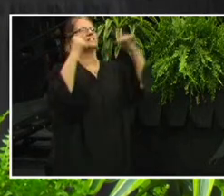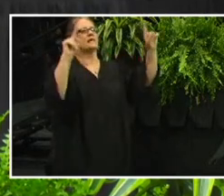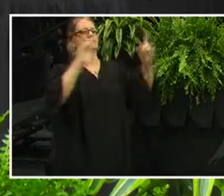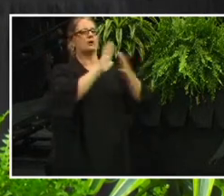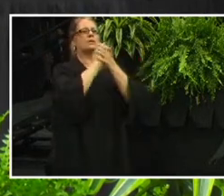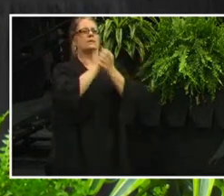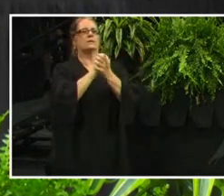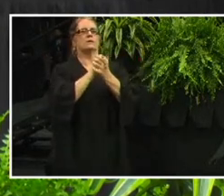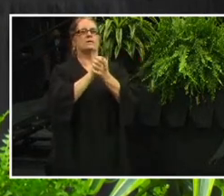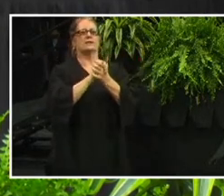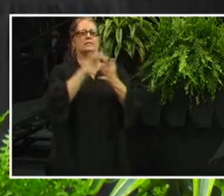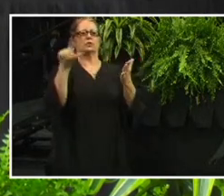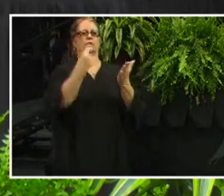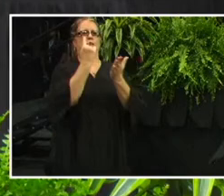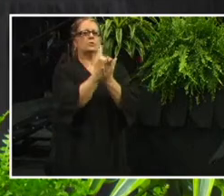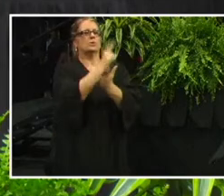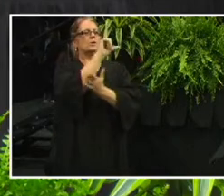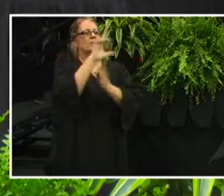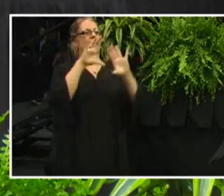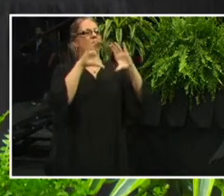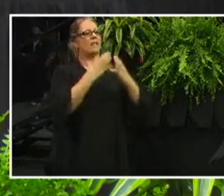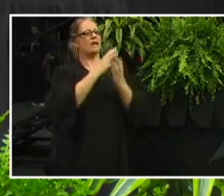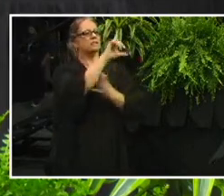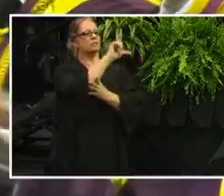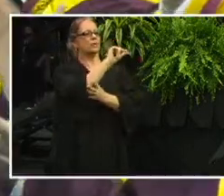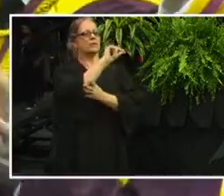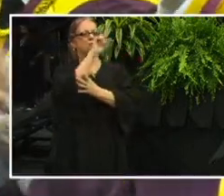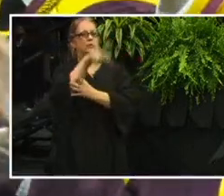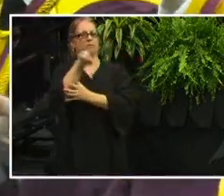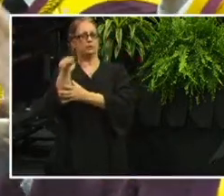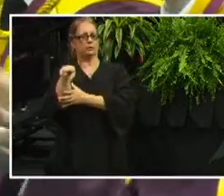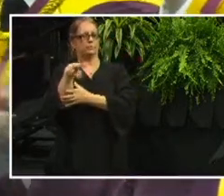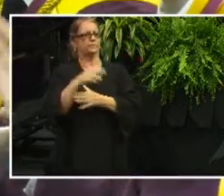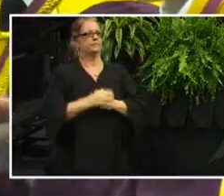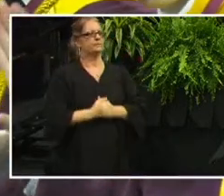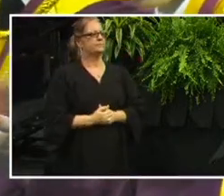to the New Hampstead High School Class of 2022.